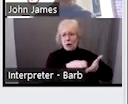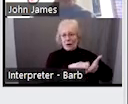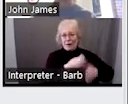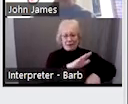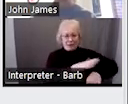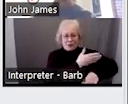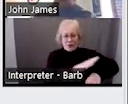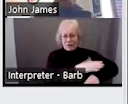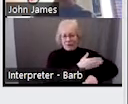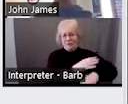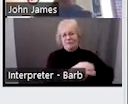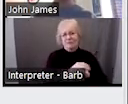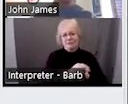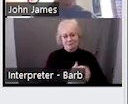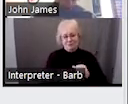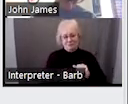song. And